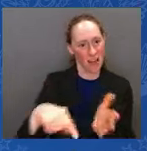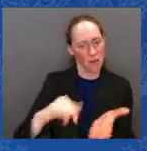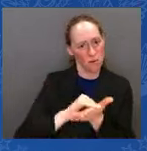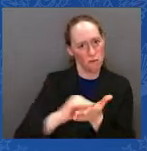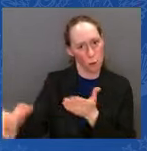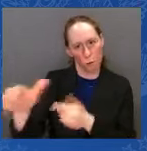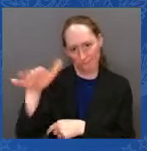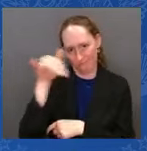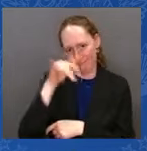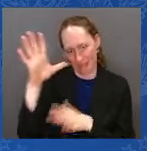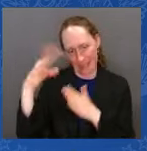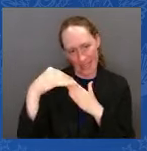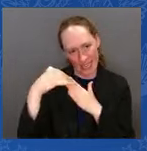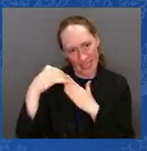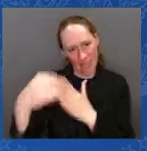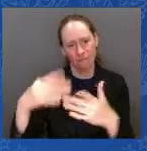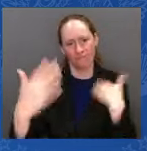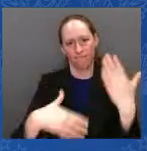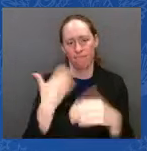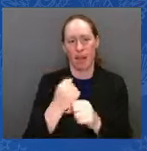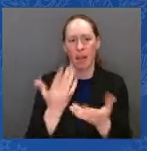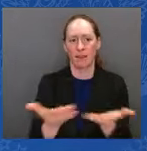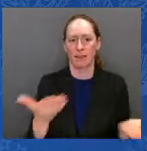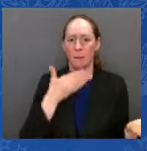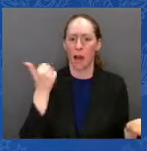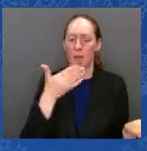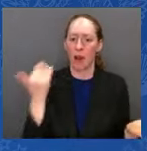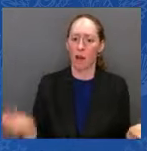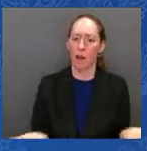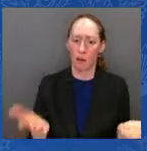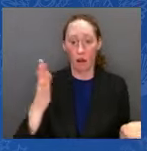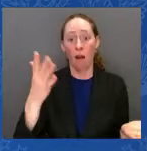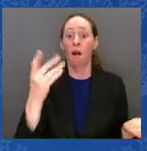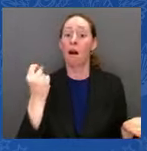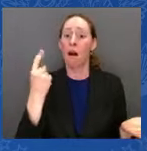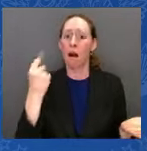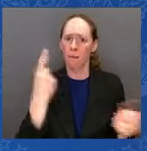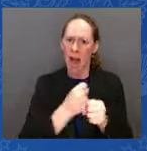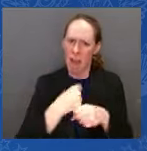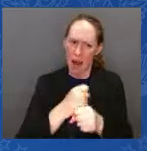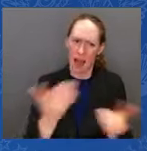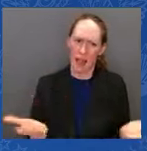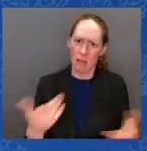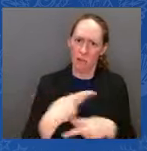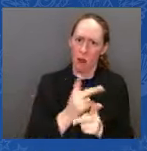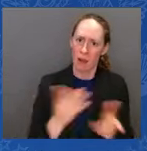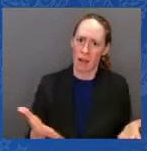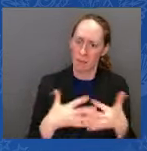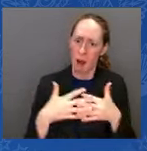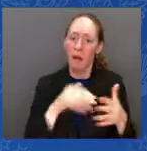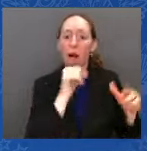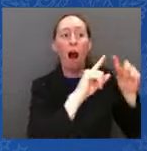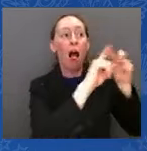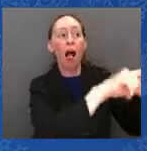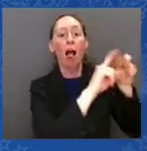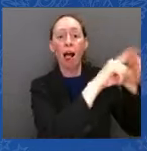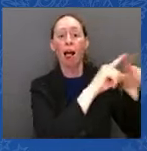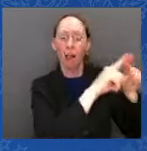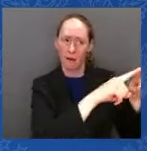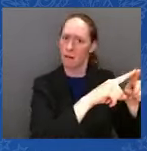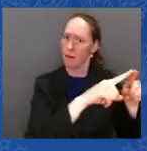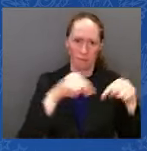making things in America, not importing them, making them, sending products out, bringing jobs back. My friend, the Majority